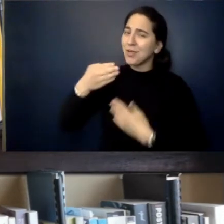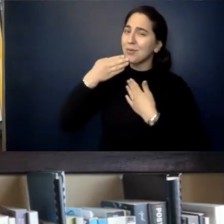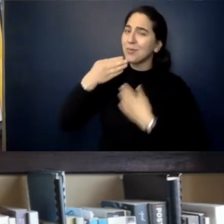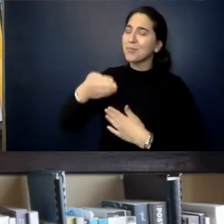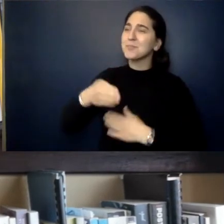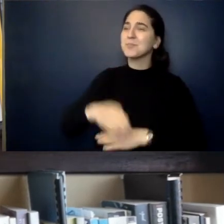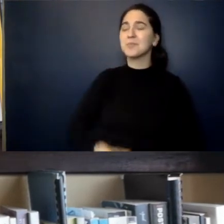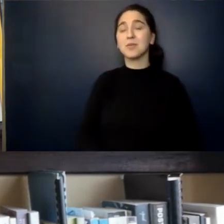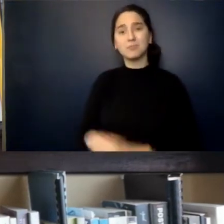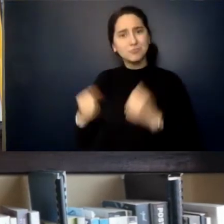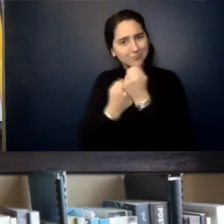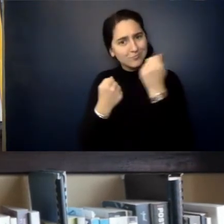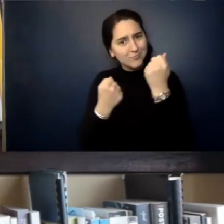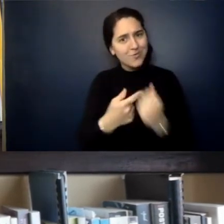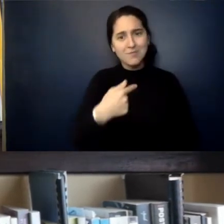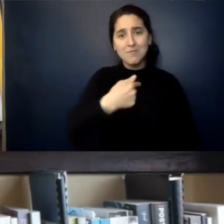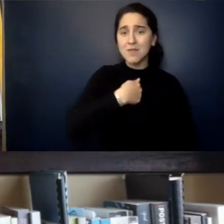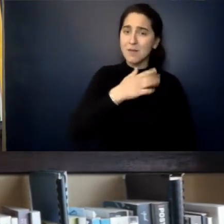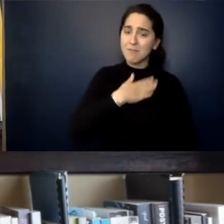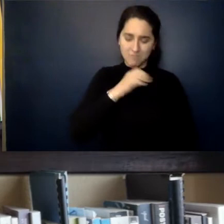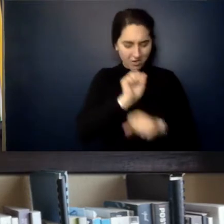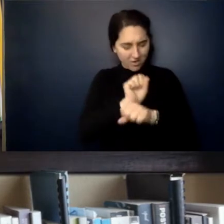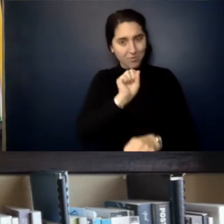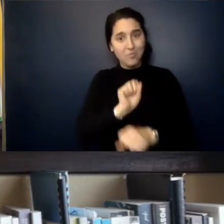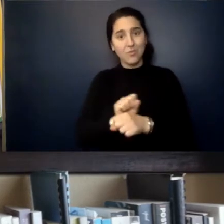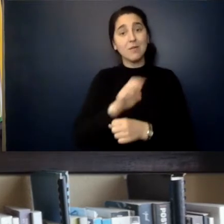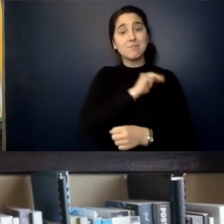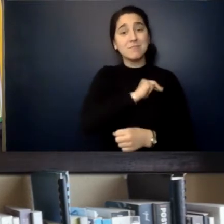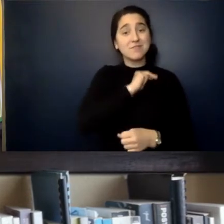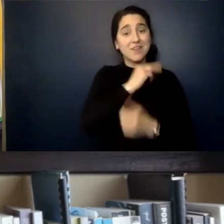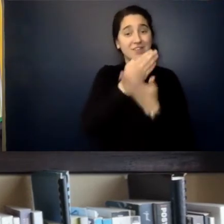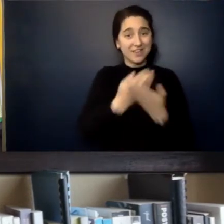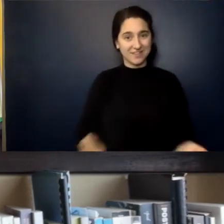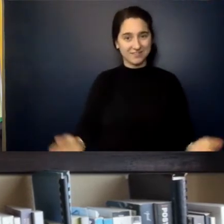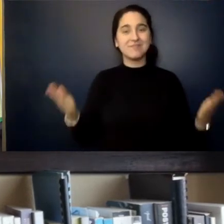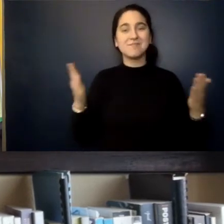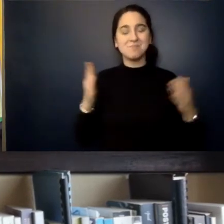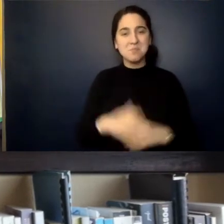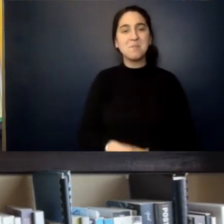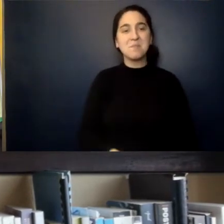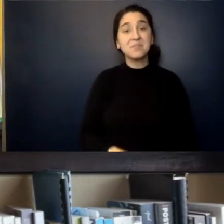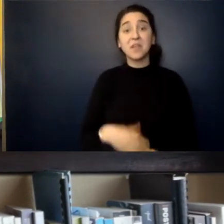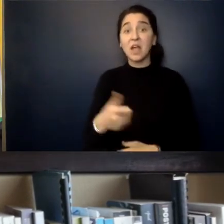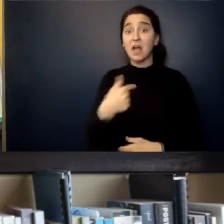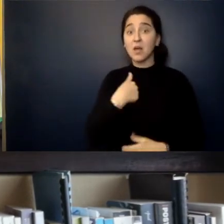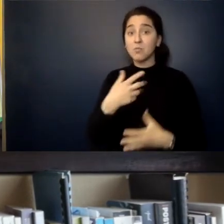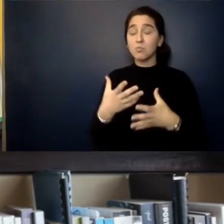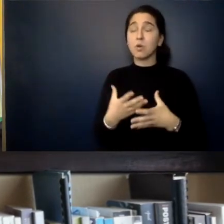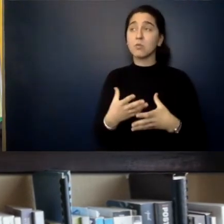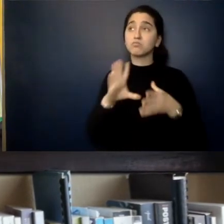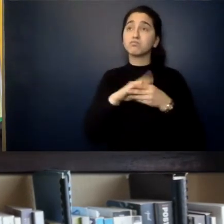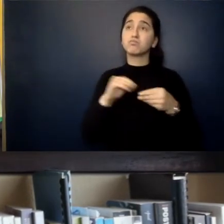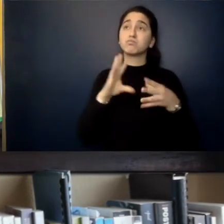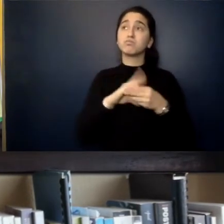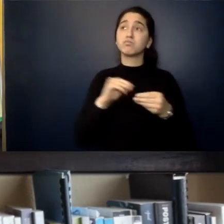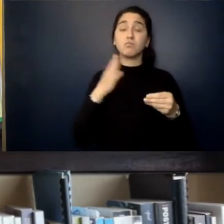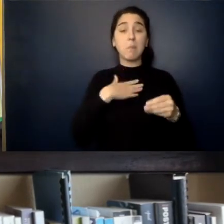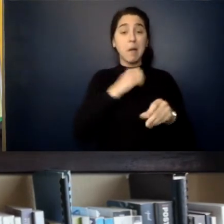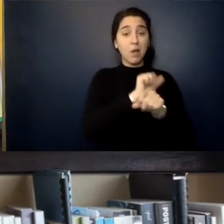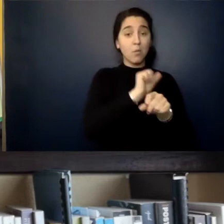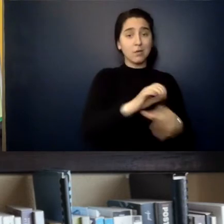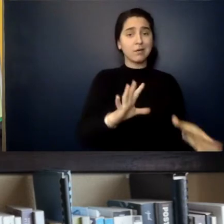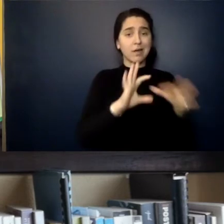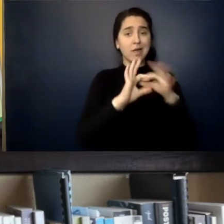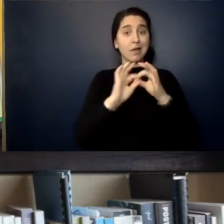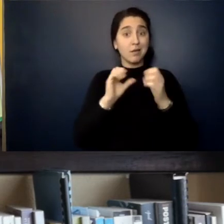today. Thank you for giving me the opportunity for bringing the Word of God. Thank you,